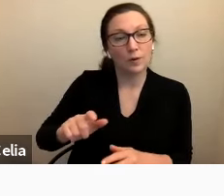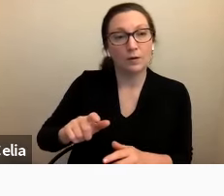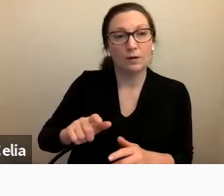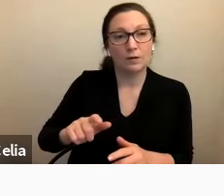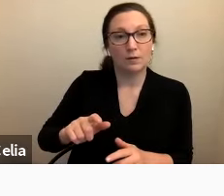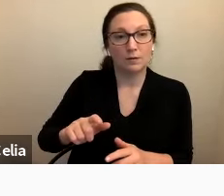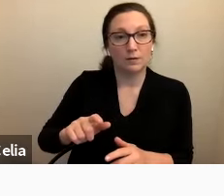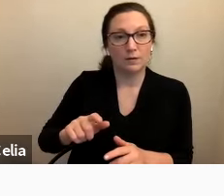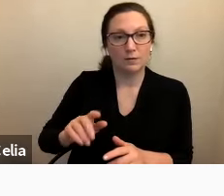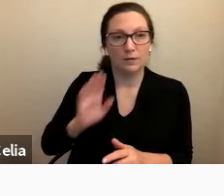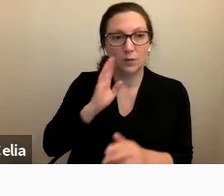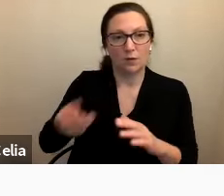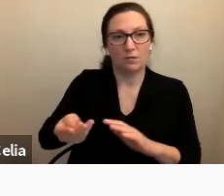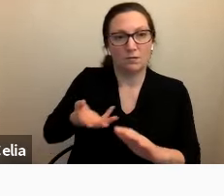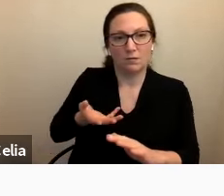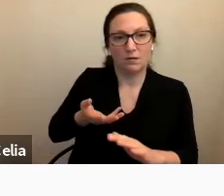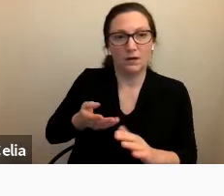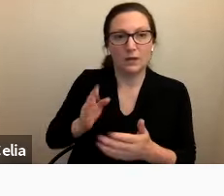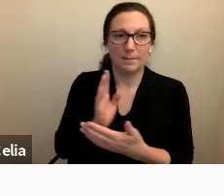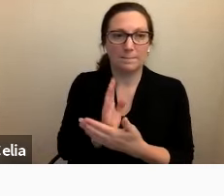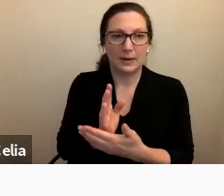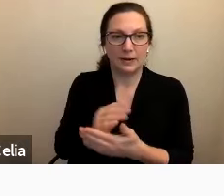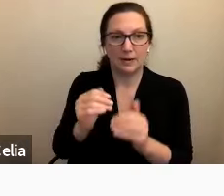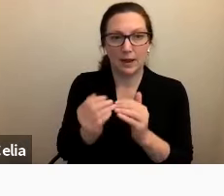you the median household income for that census tract.